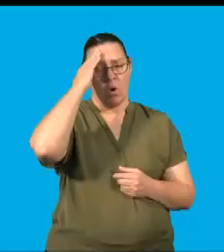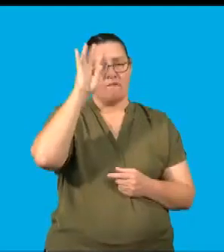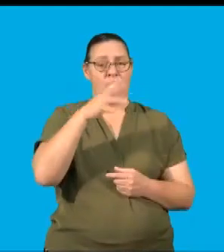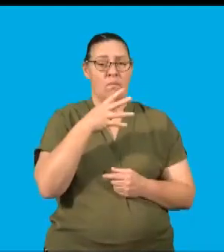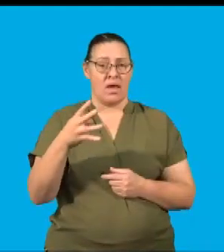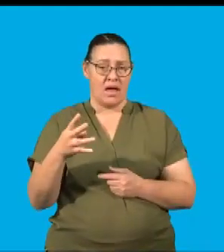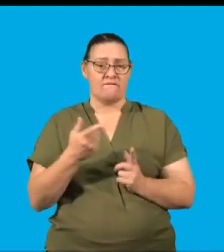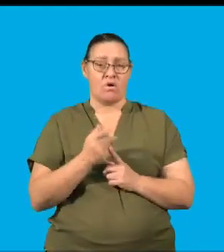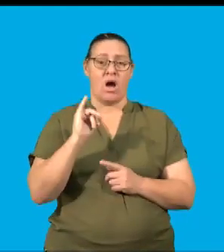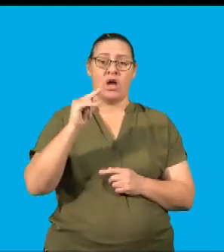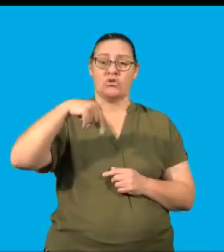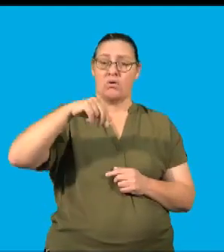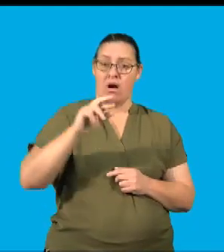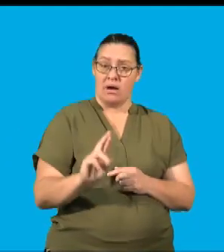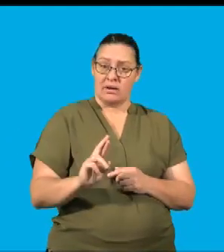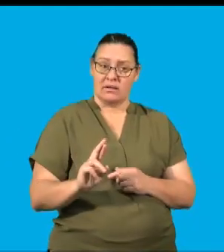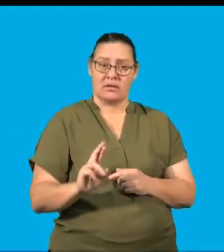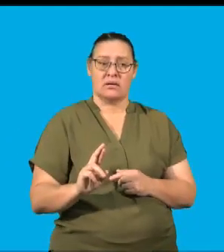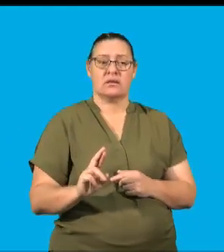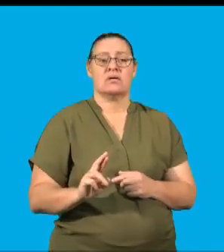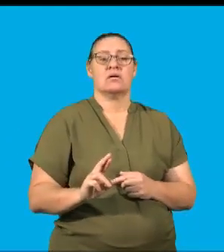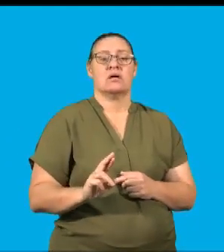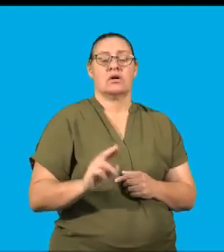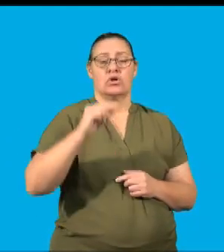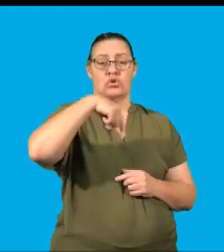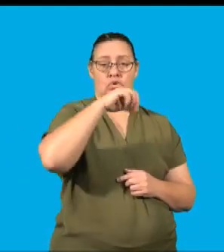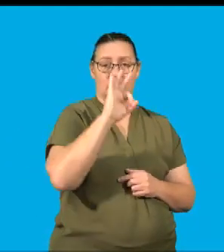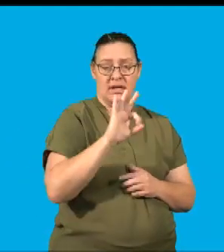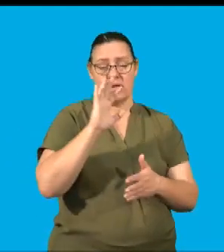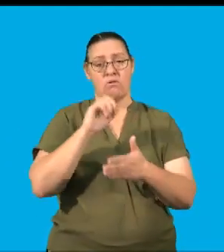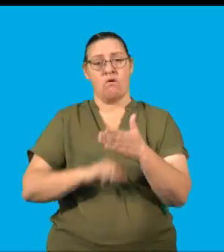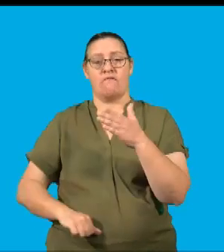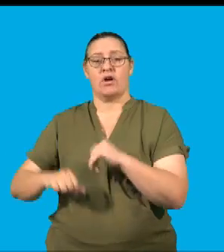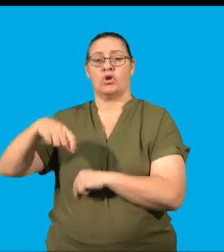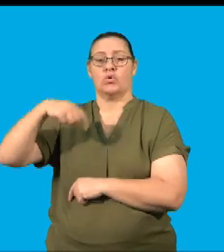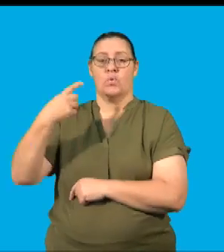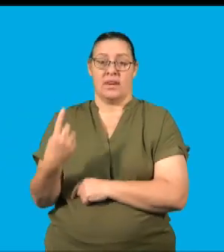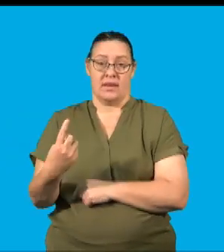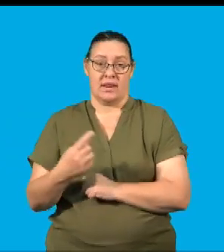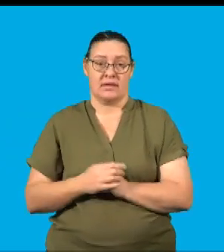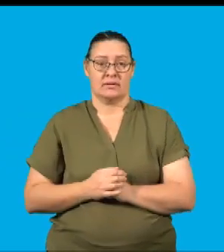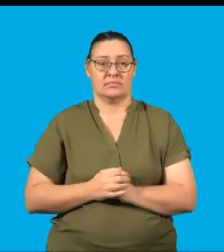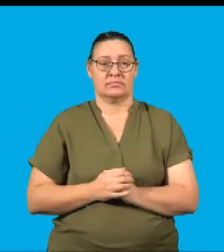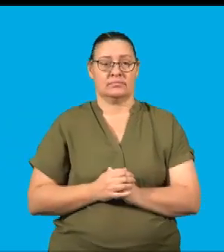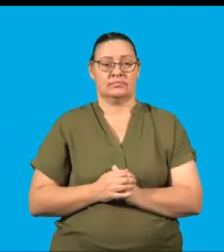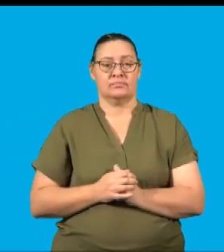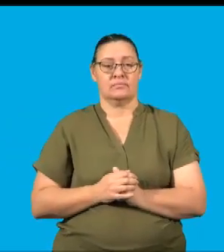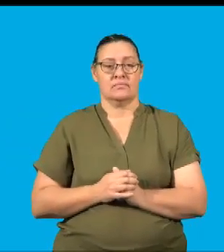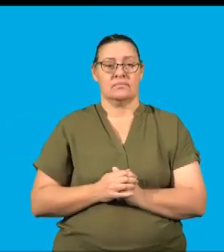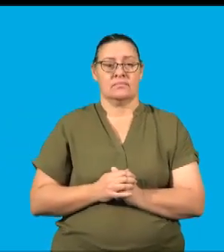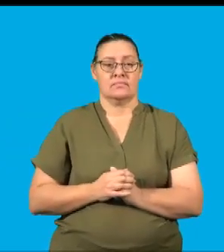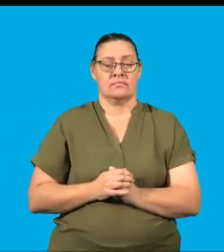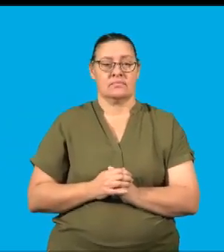We know that the formula for the interquartile range, it is actually Q3